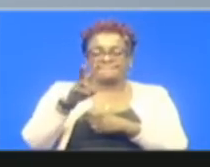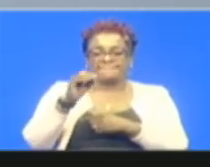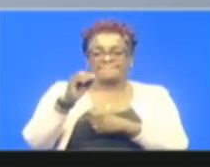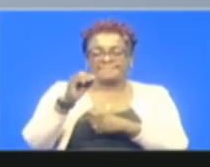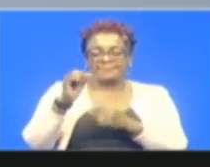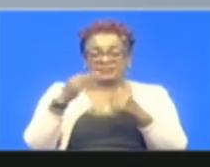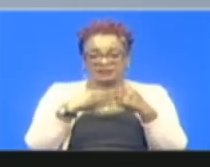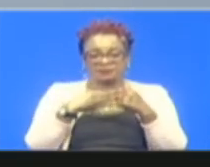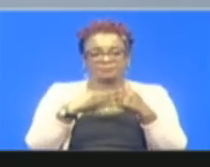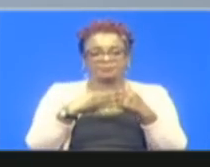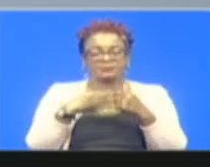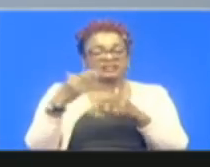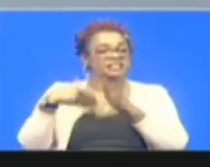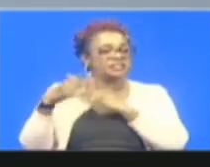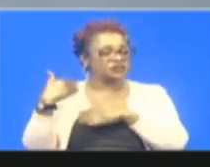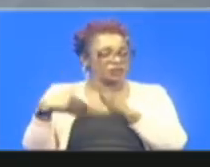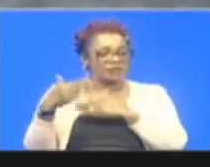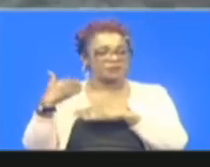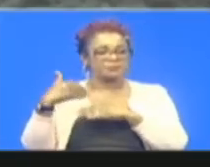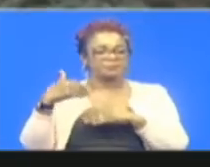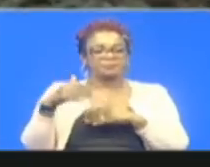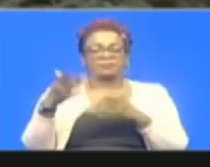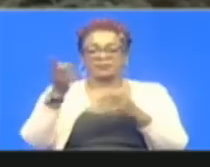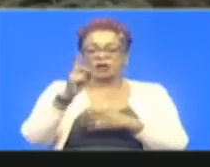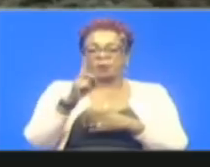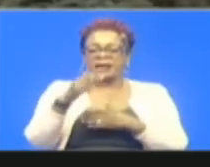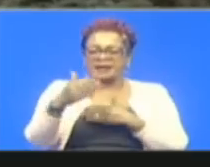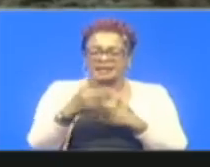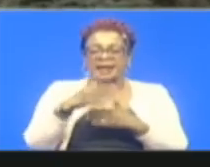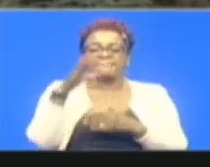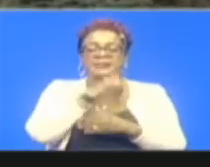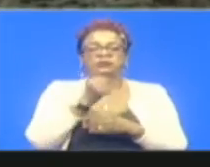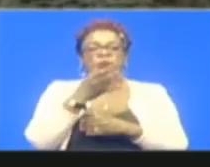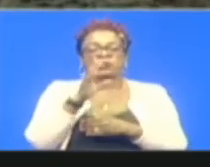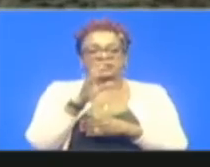2018 will go down in history as the year Nairobi nearly ran out of water.